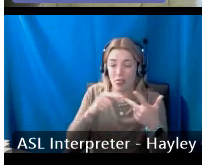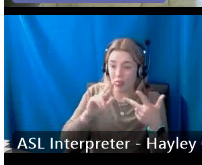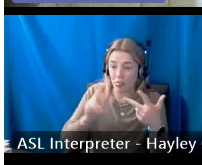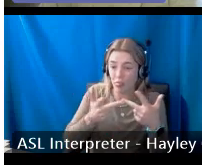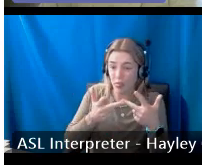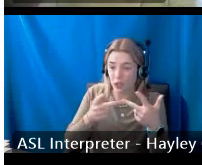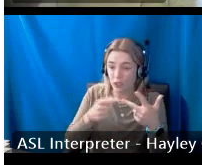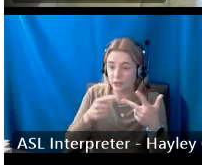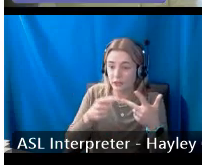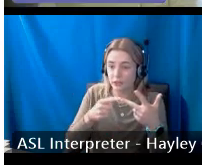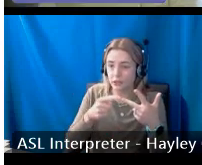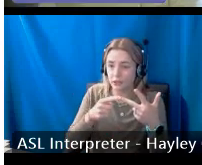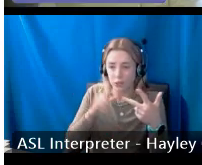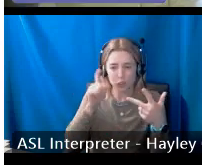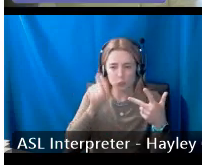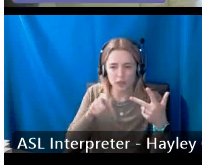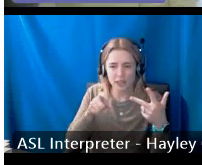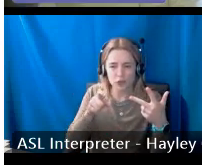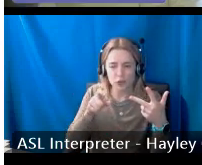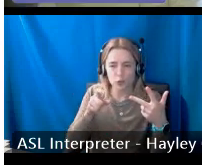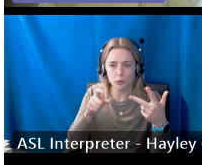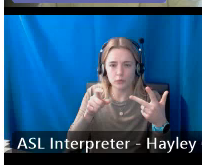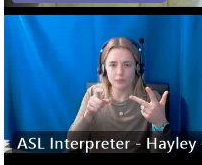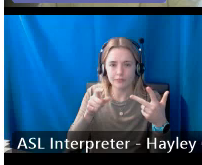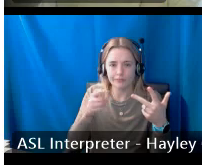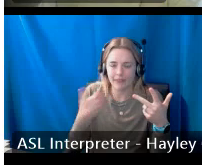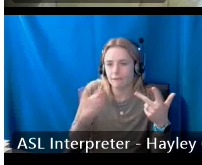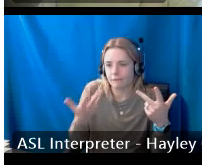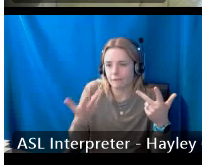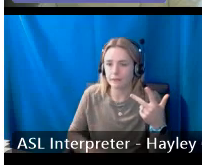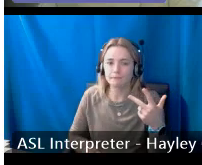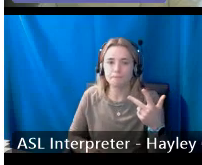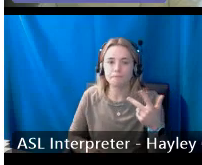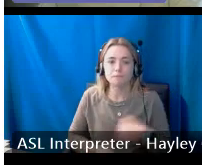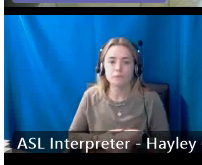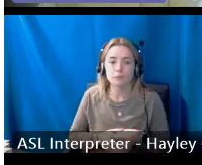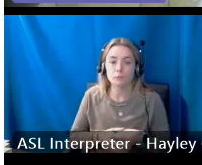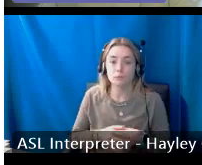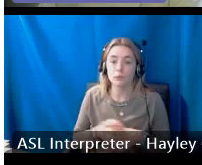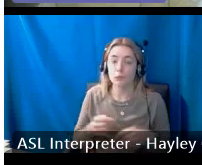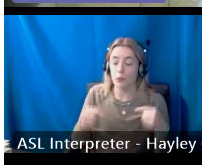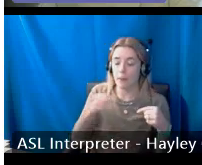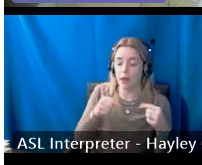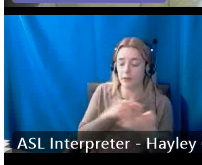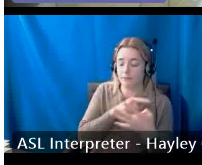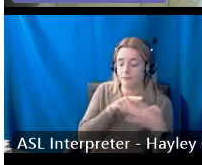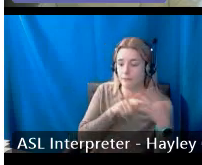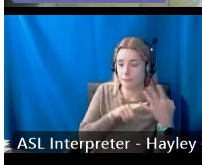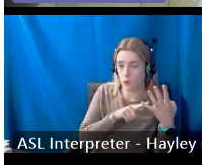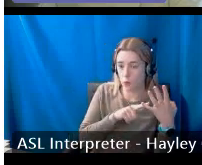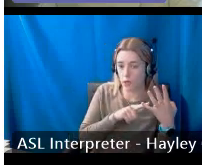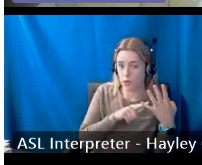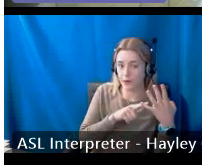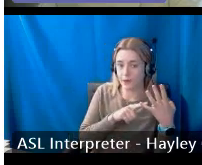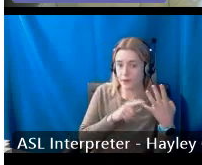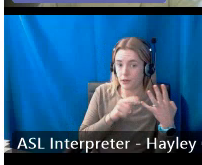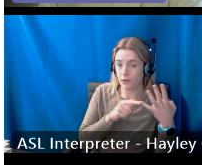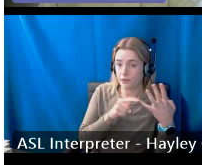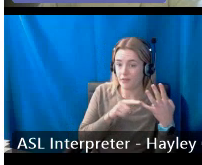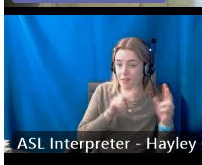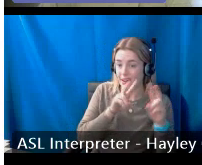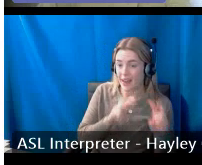need to be. Okay, so I'm going to go back and look at components again. I'm really interested